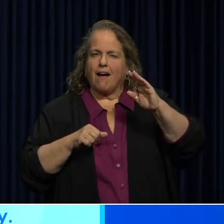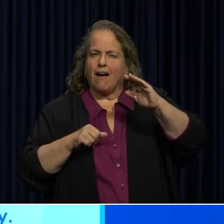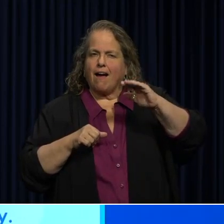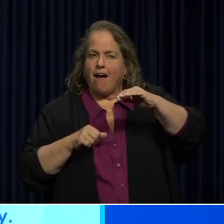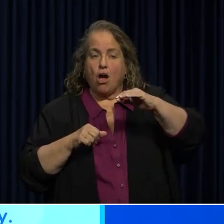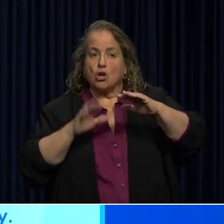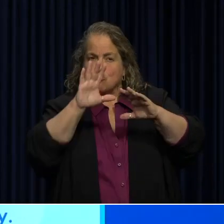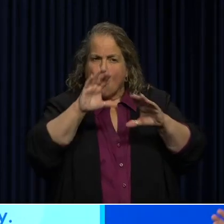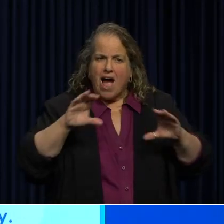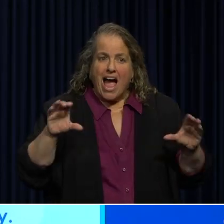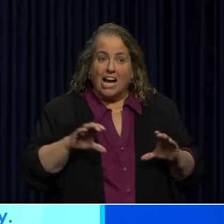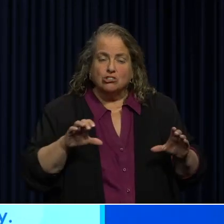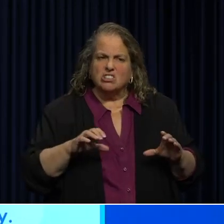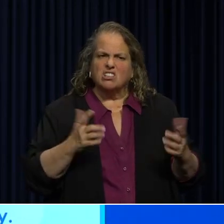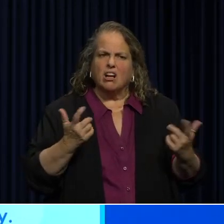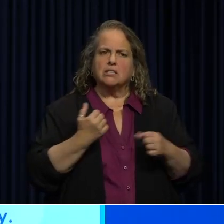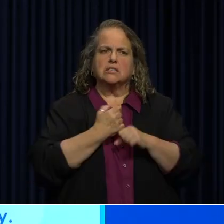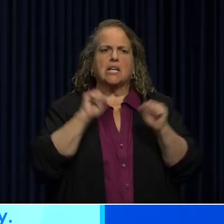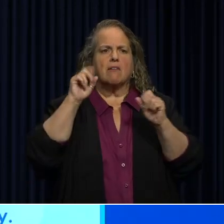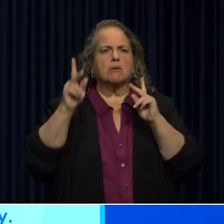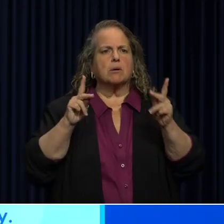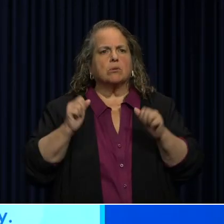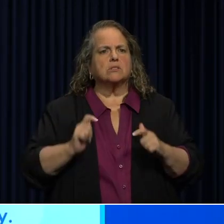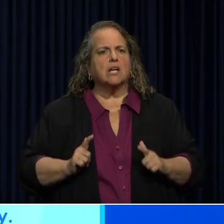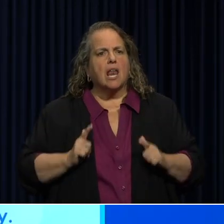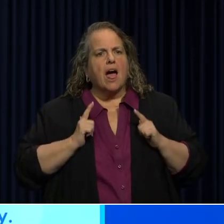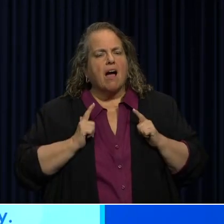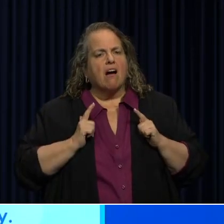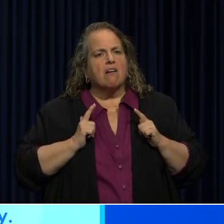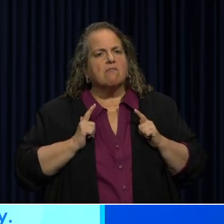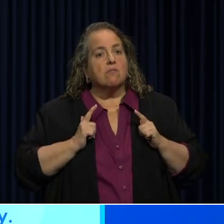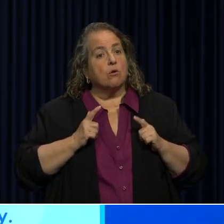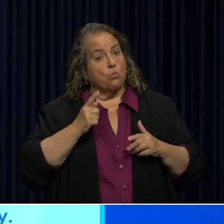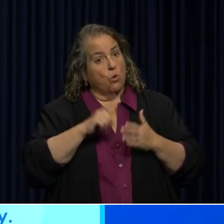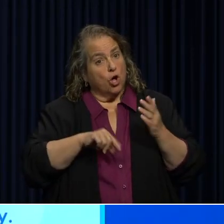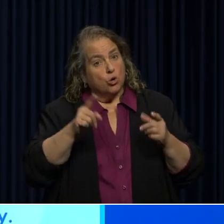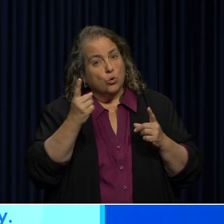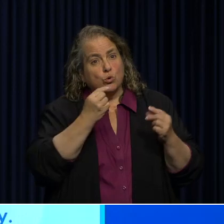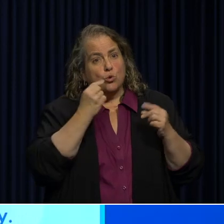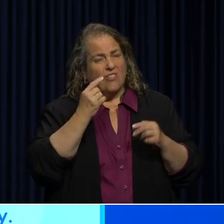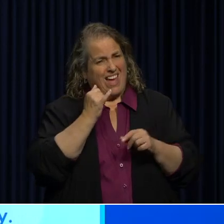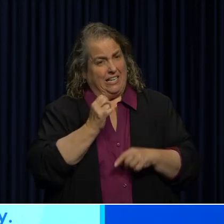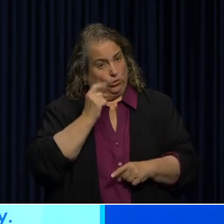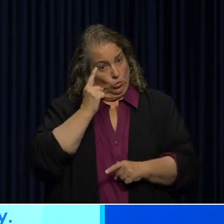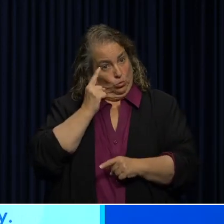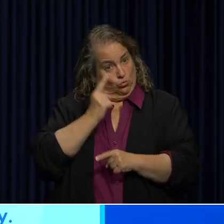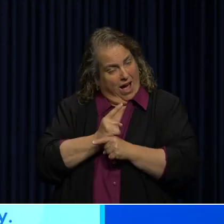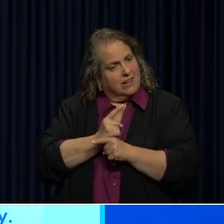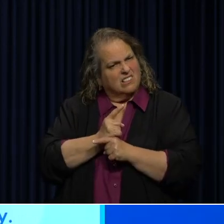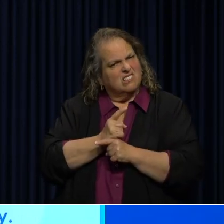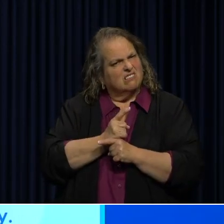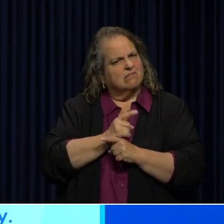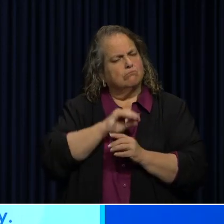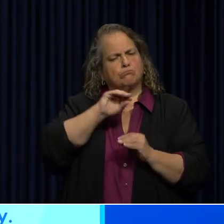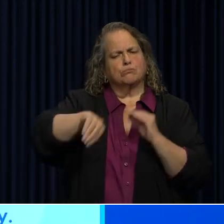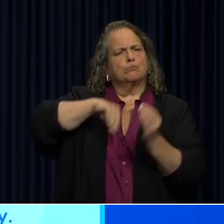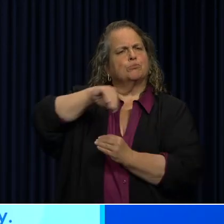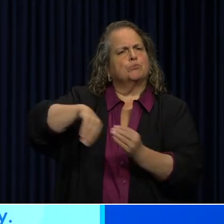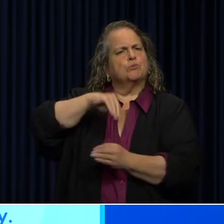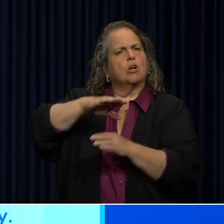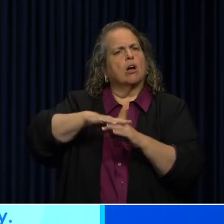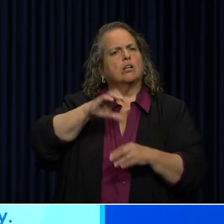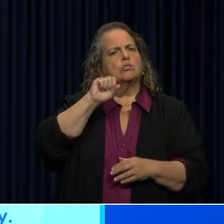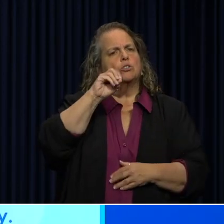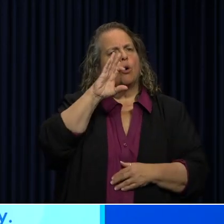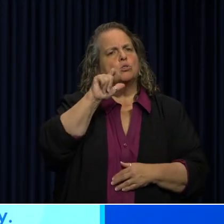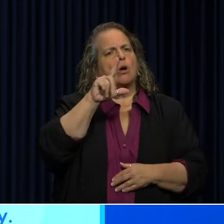lives, and make them an example for others. Put them out there on social media so that others can see the positive things